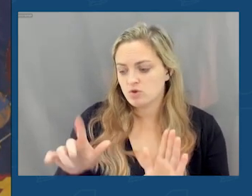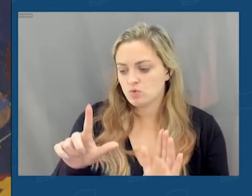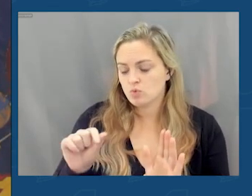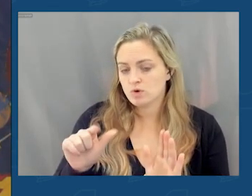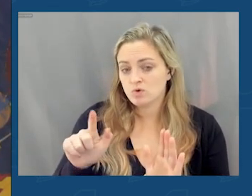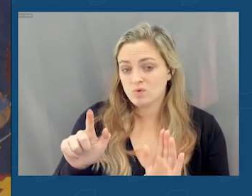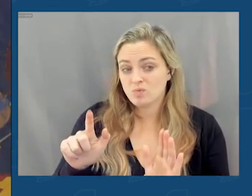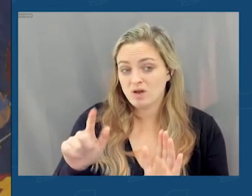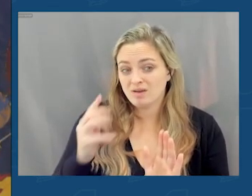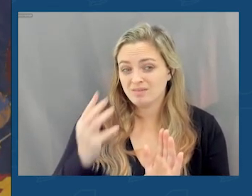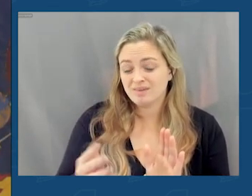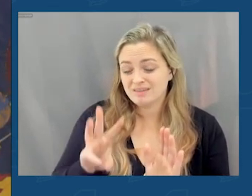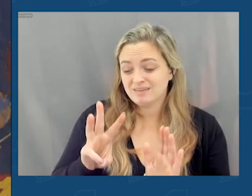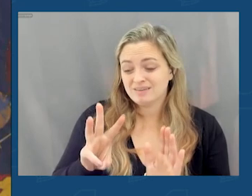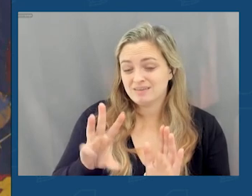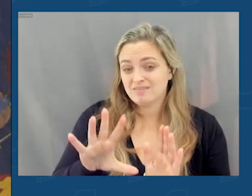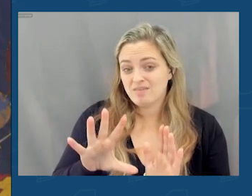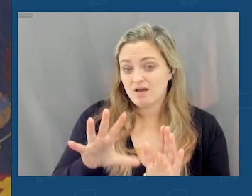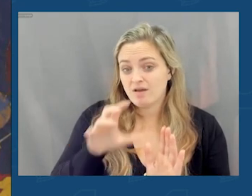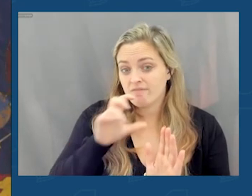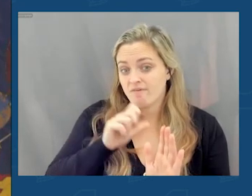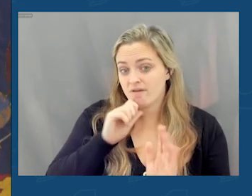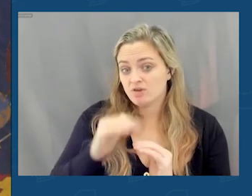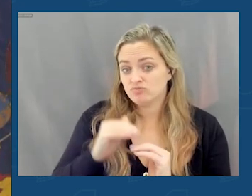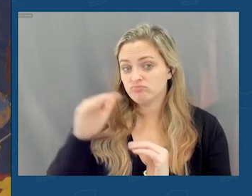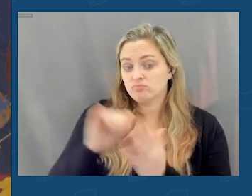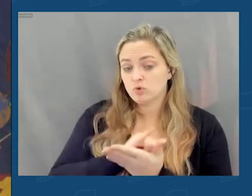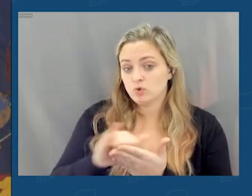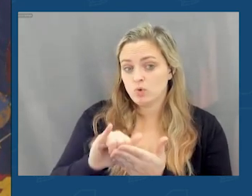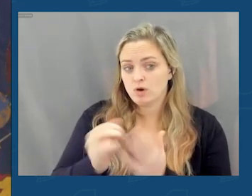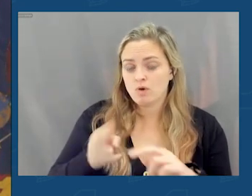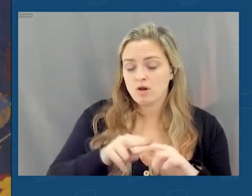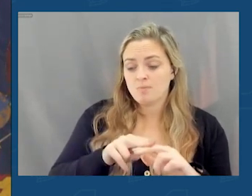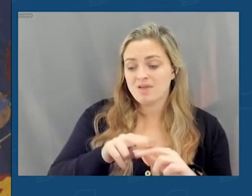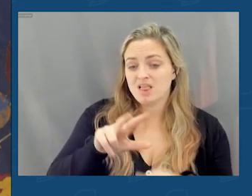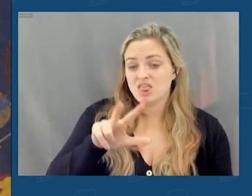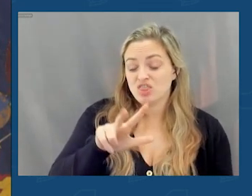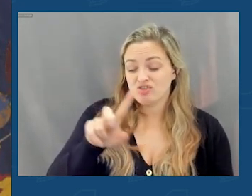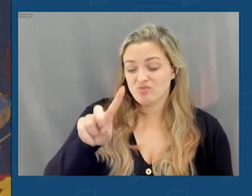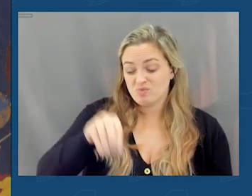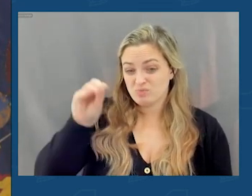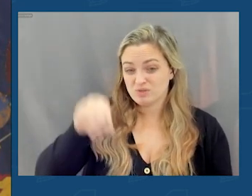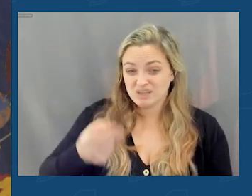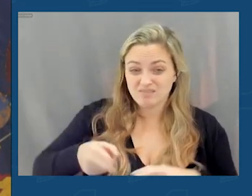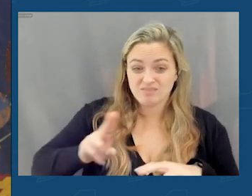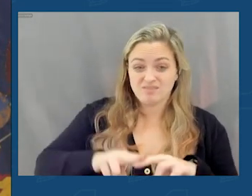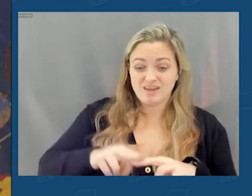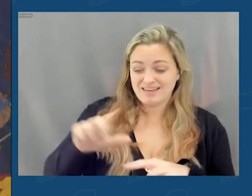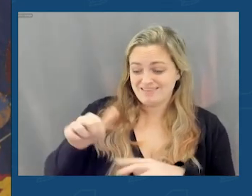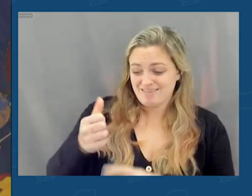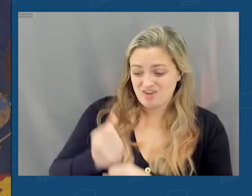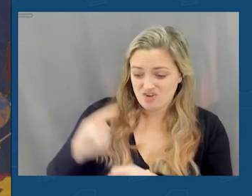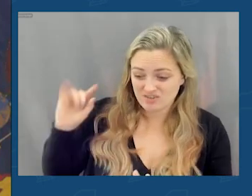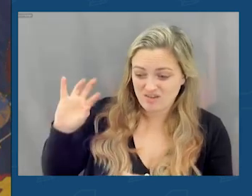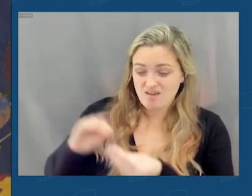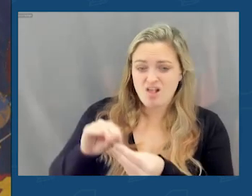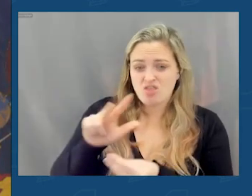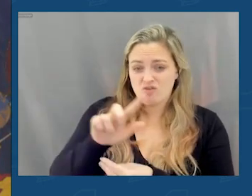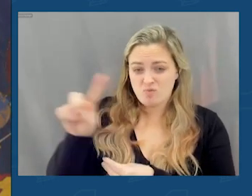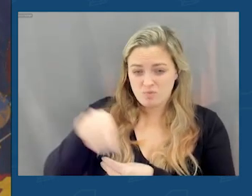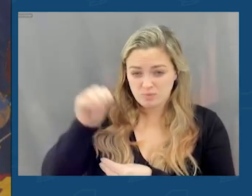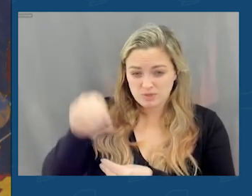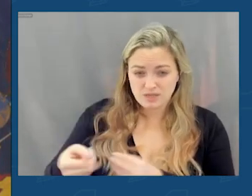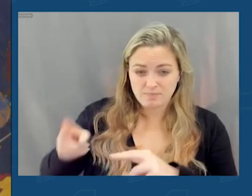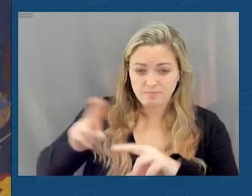the 65-plus population of New York went up 31% in just those 10 years. So